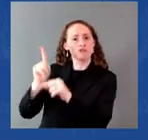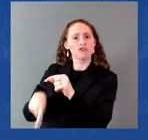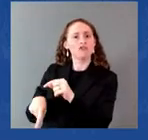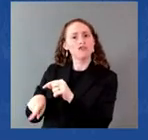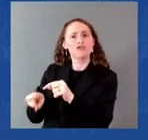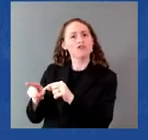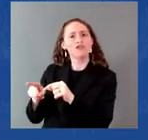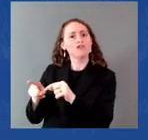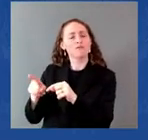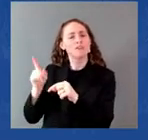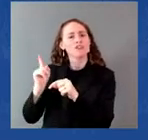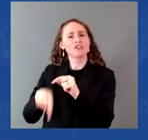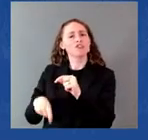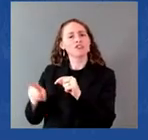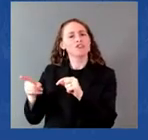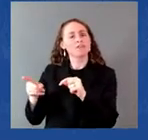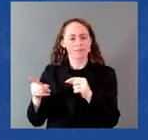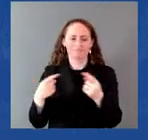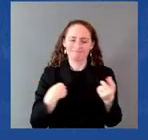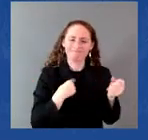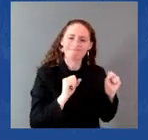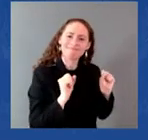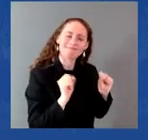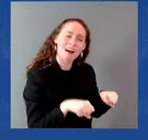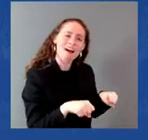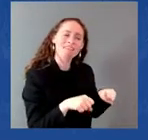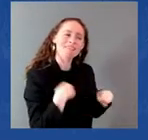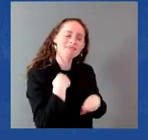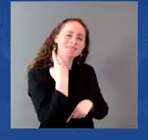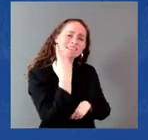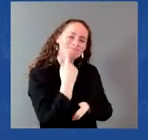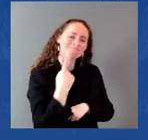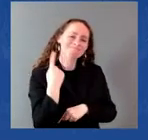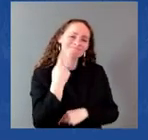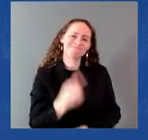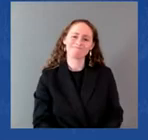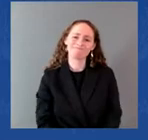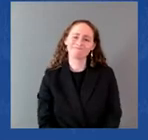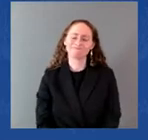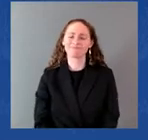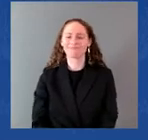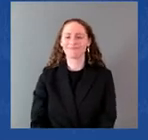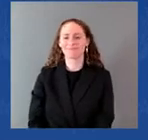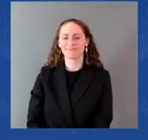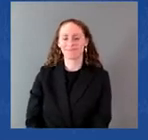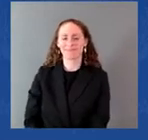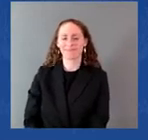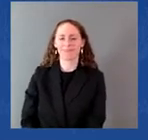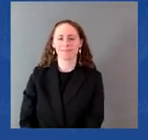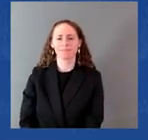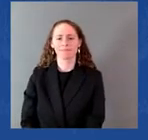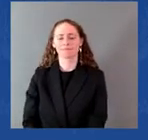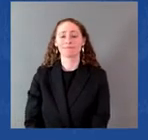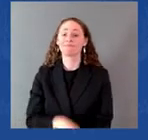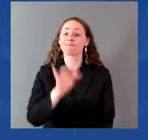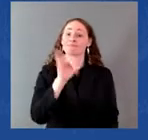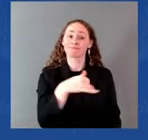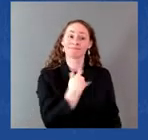is it finished yet? Is it finished yet? Actually, it went on about almost 2 hours. And we're talking about a range of